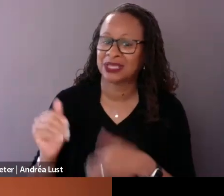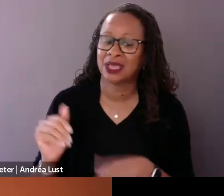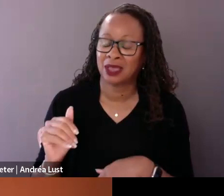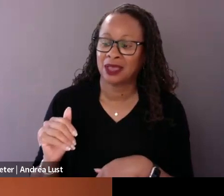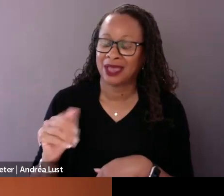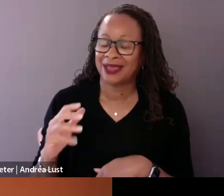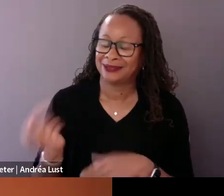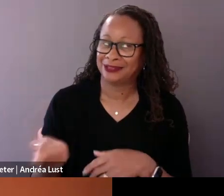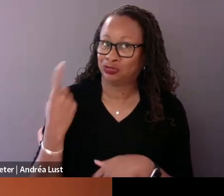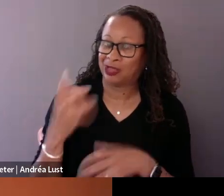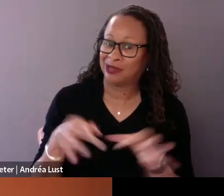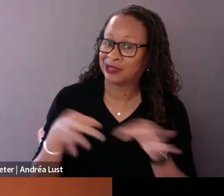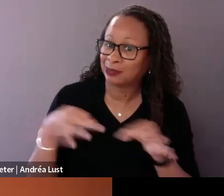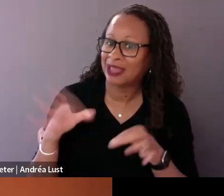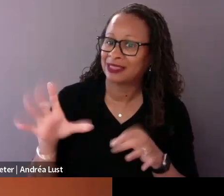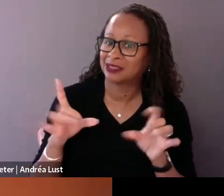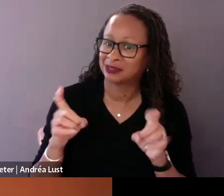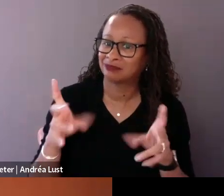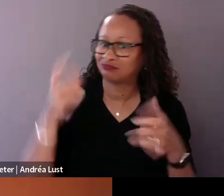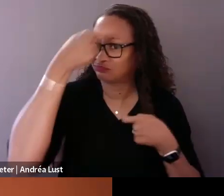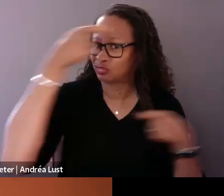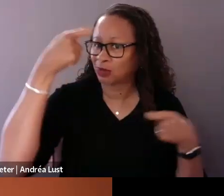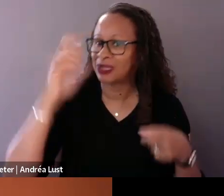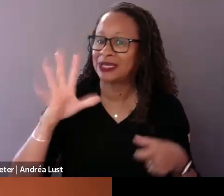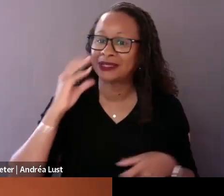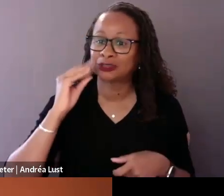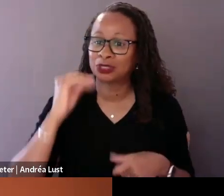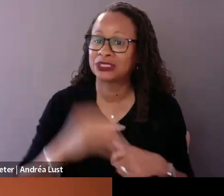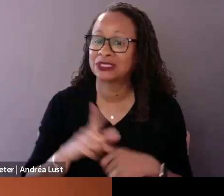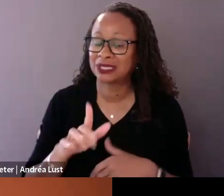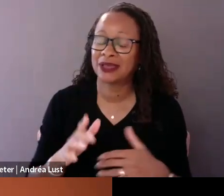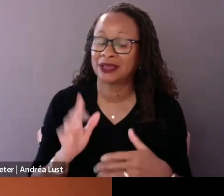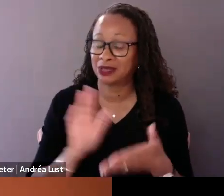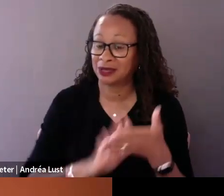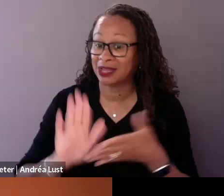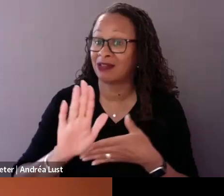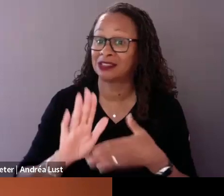tragic episode in his life and the lives of a few of his friends.